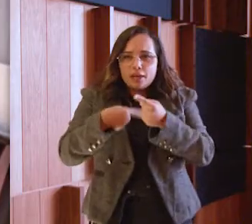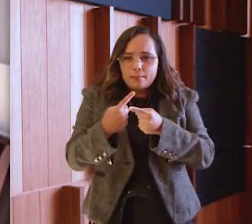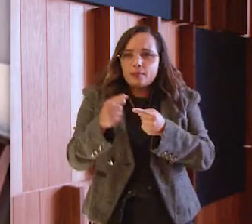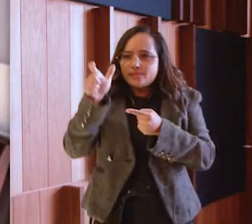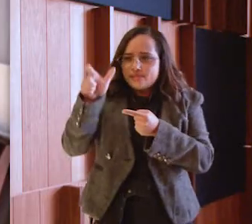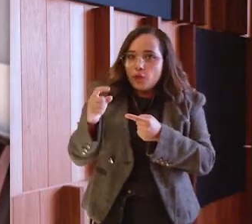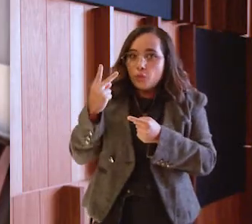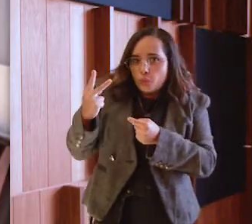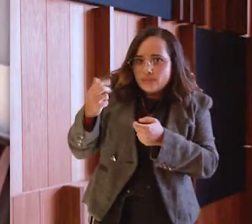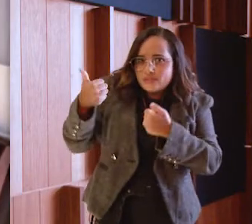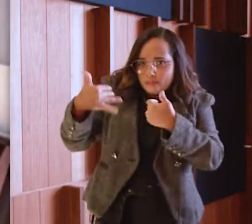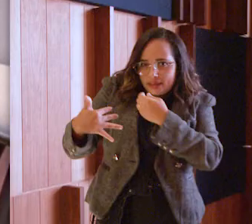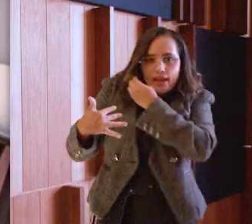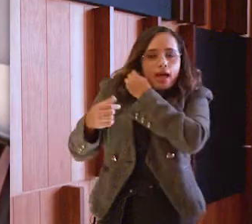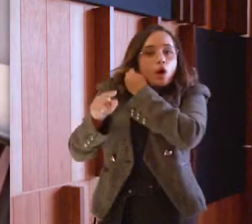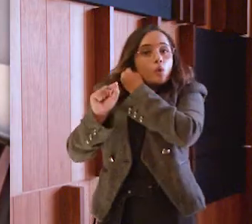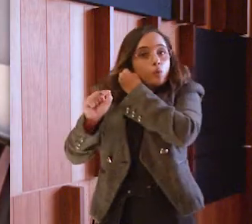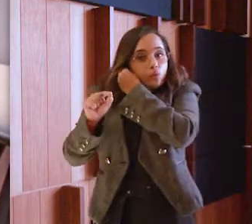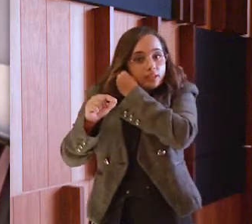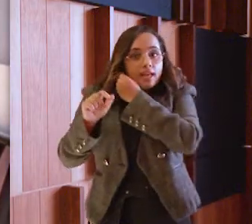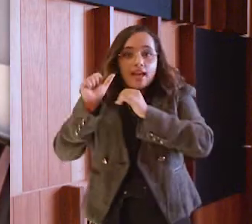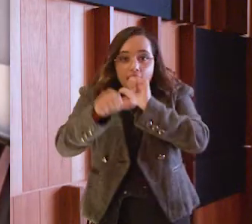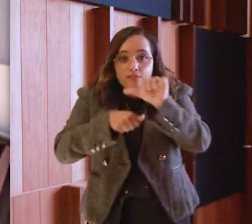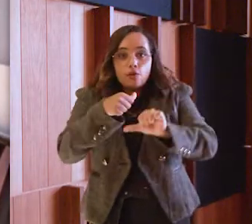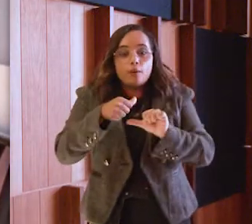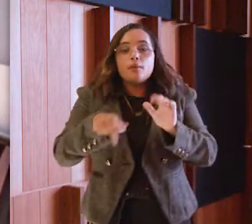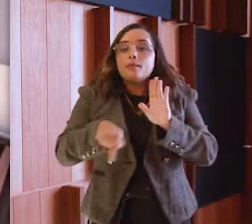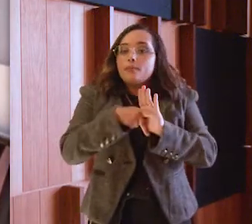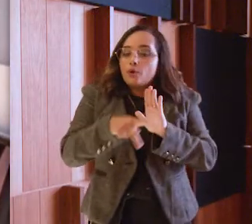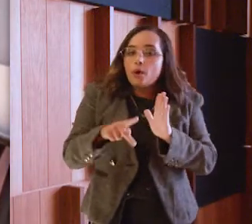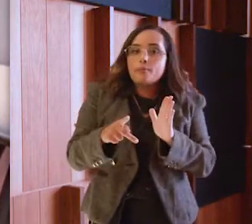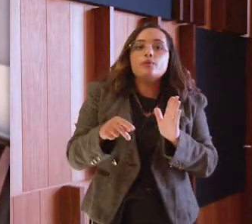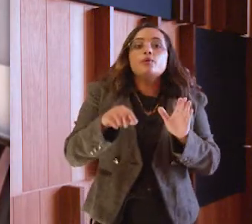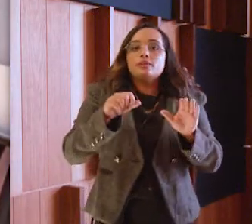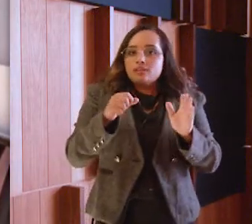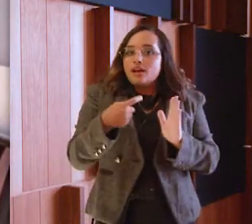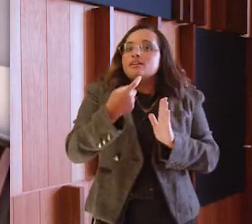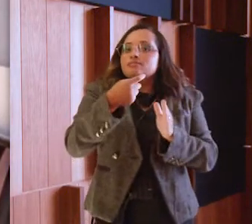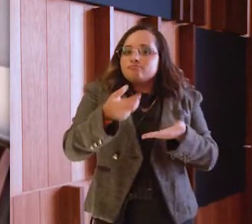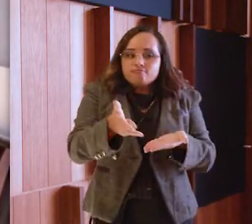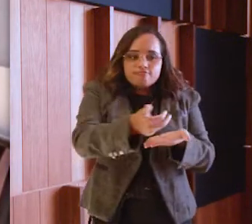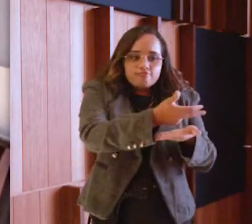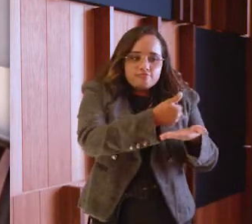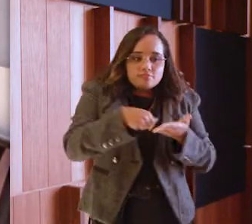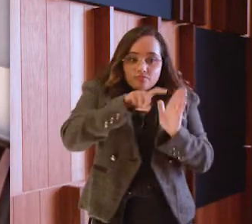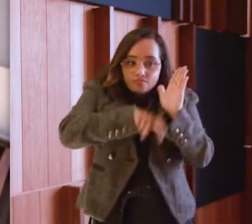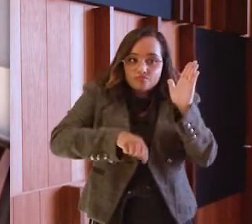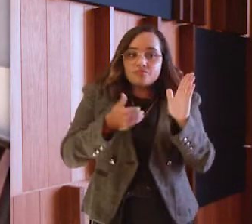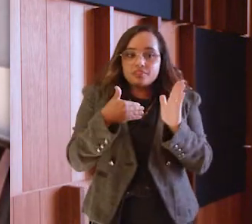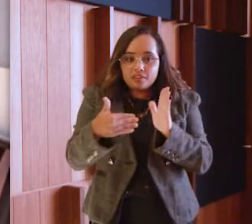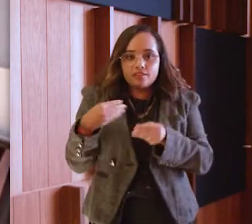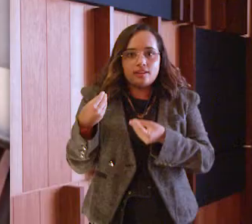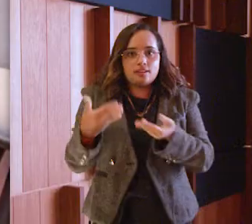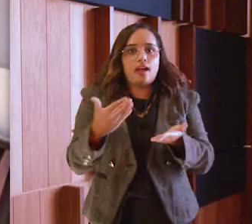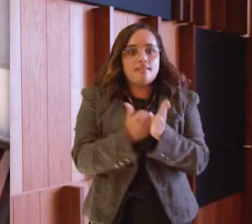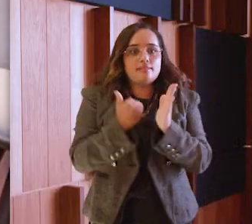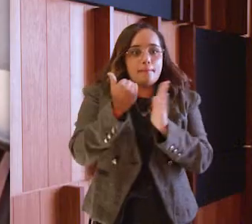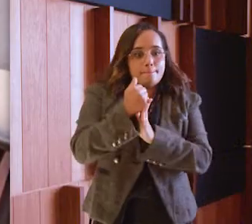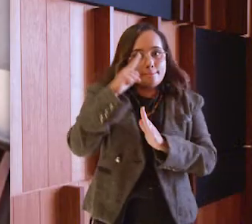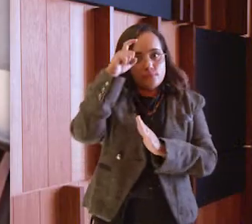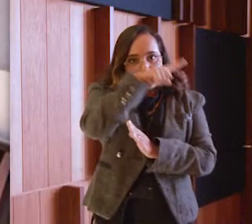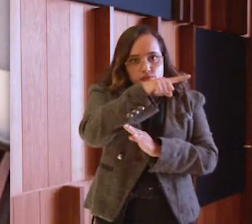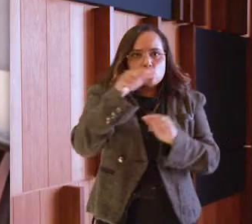more complex issues. So getting it right has never been more important. At PwC, we try not to keep anything